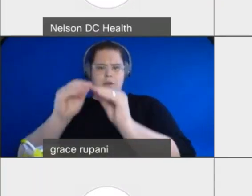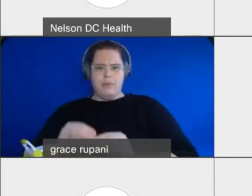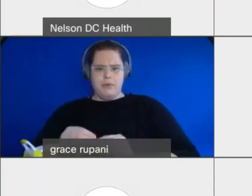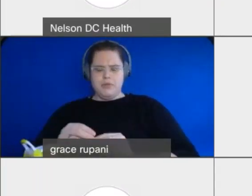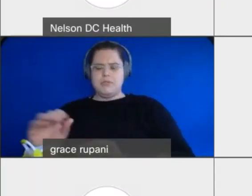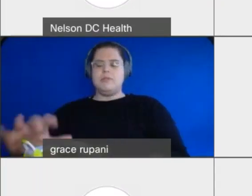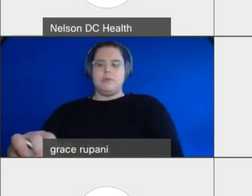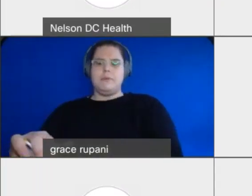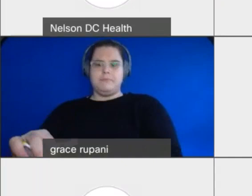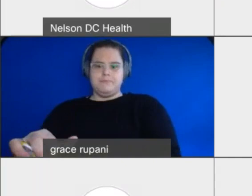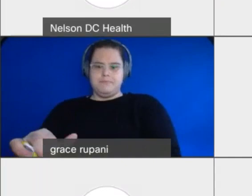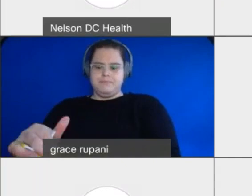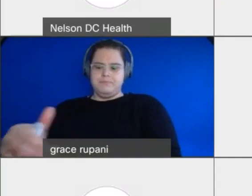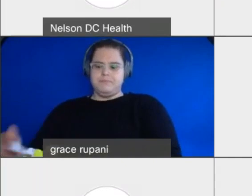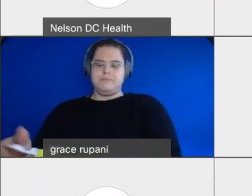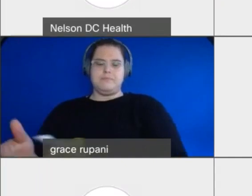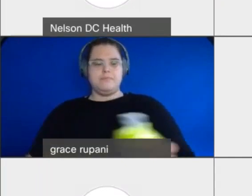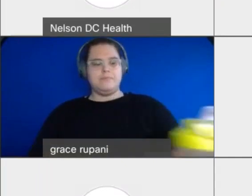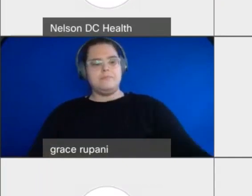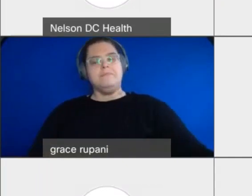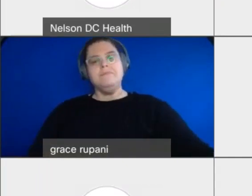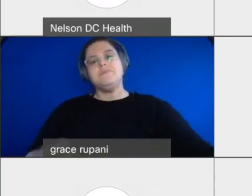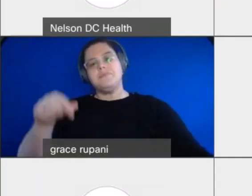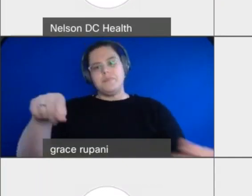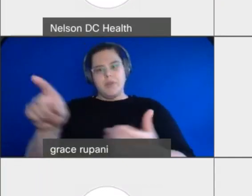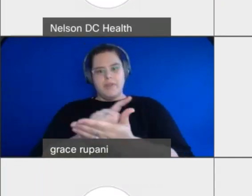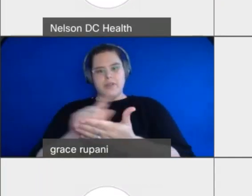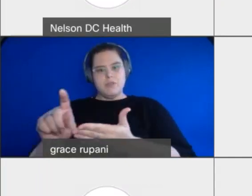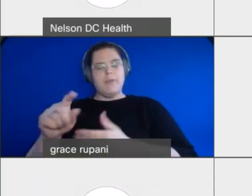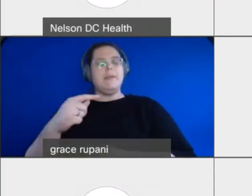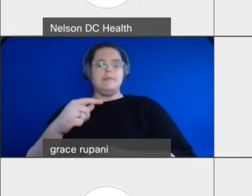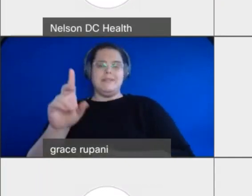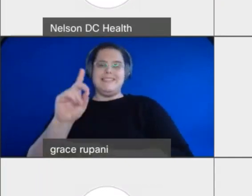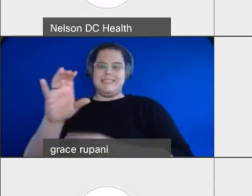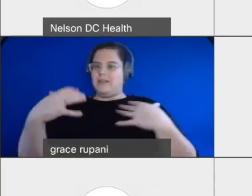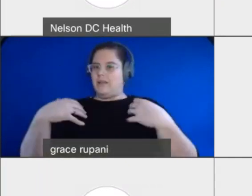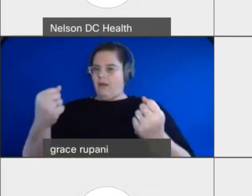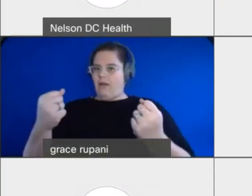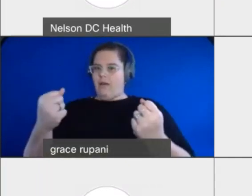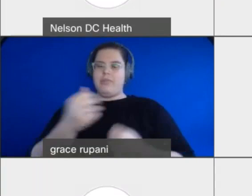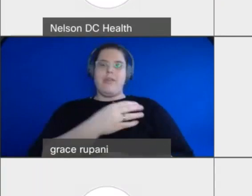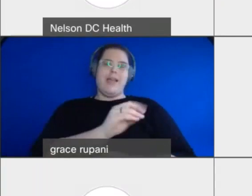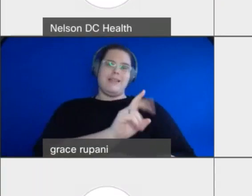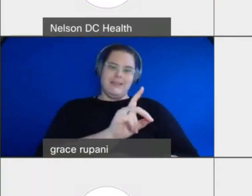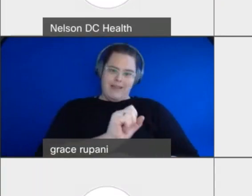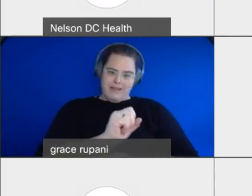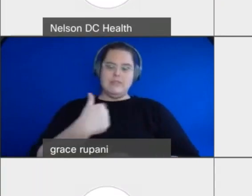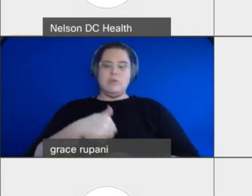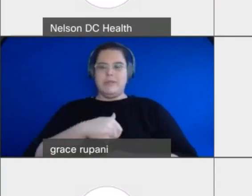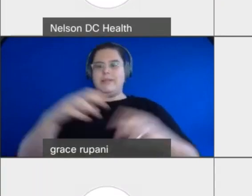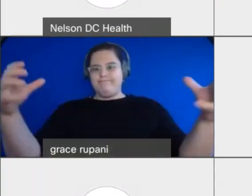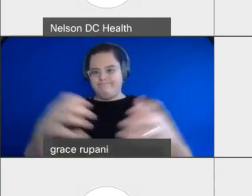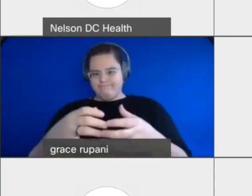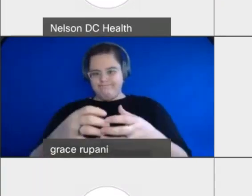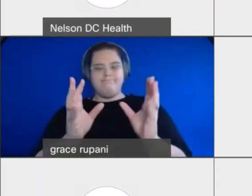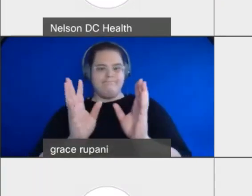with DC Health this week to talk some about